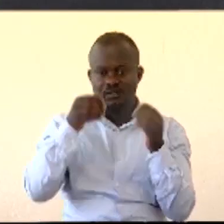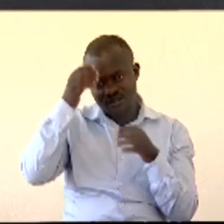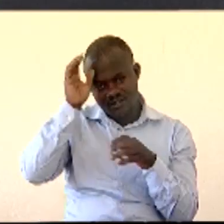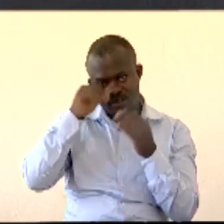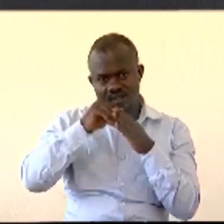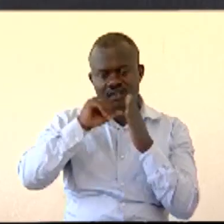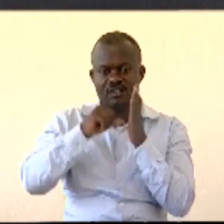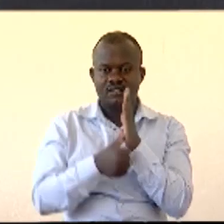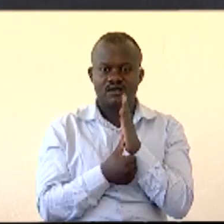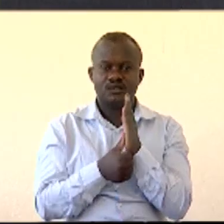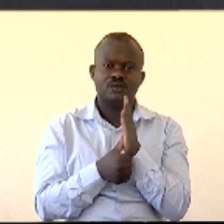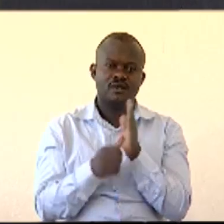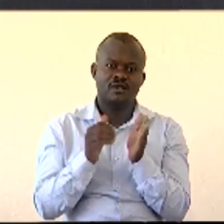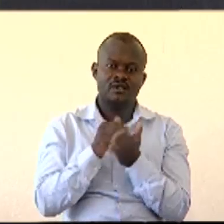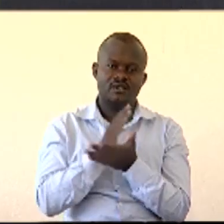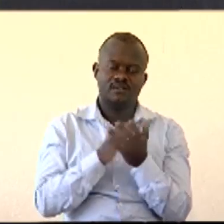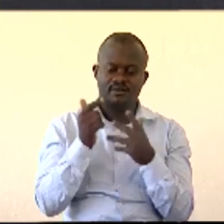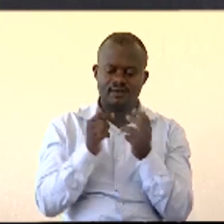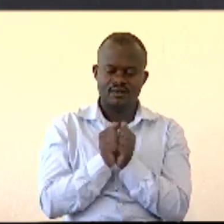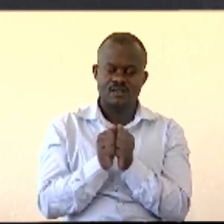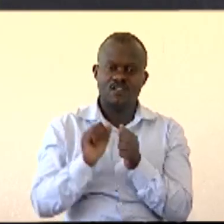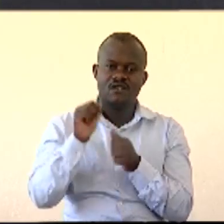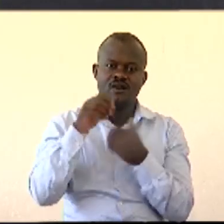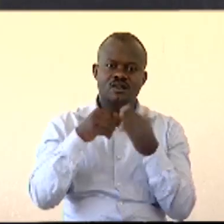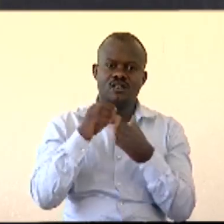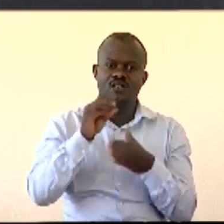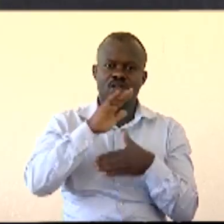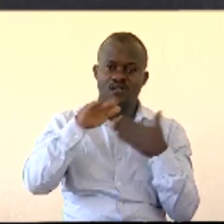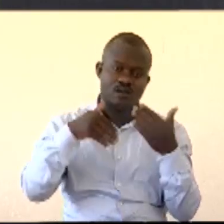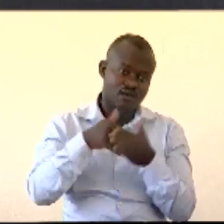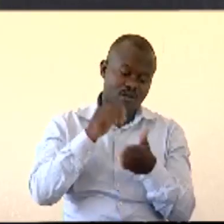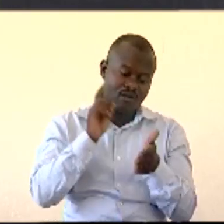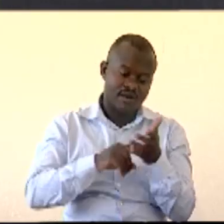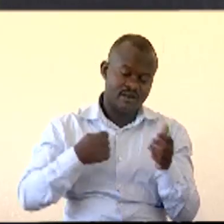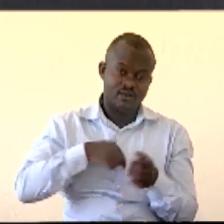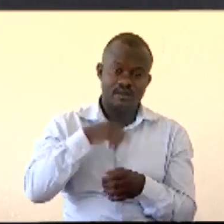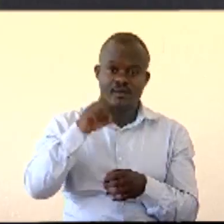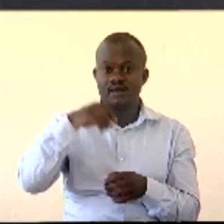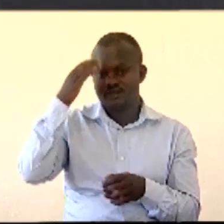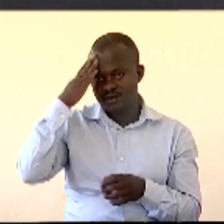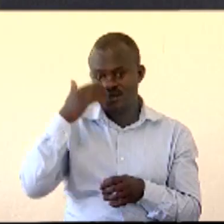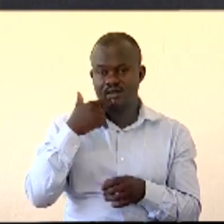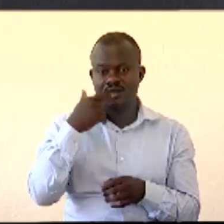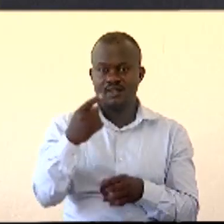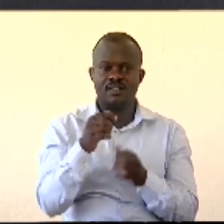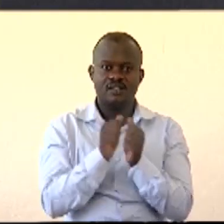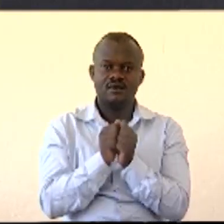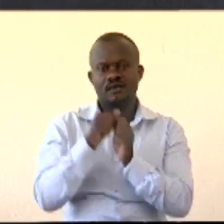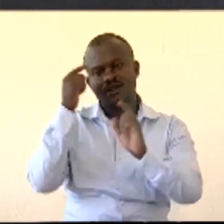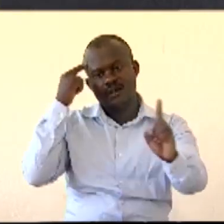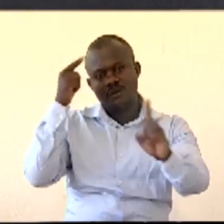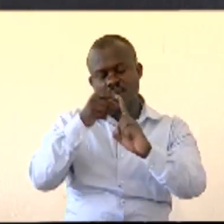and subtraction. First of all, what we need to know is the purpose of